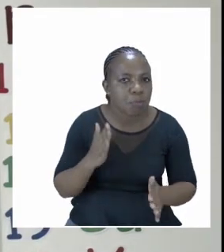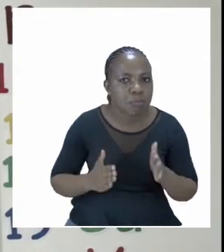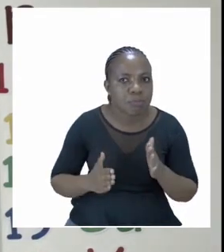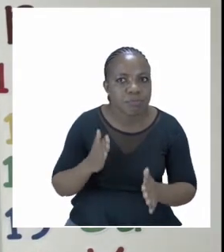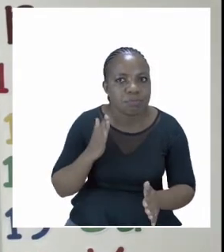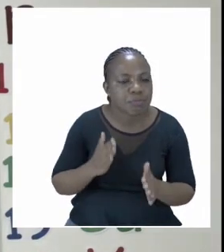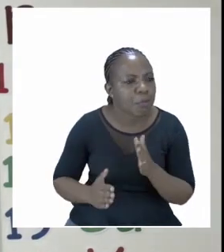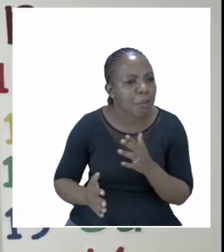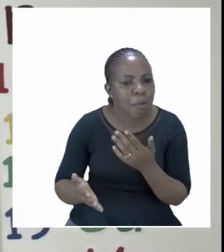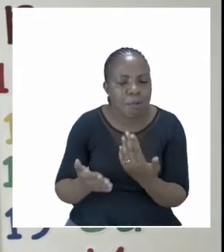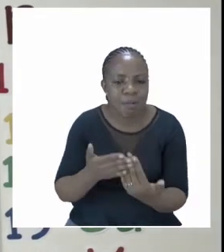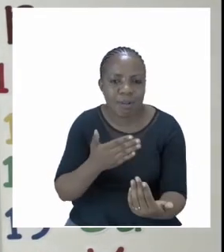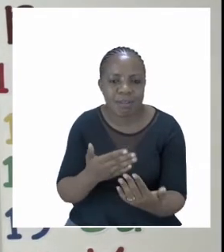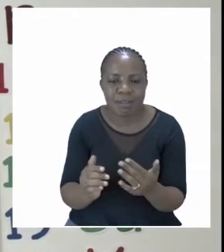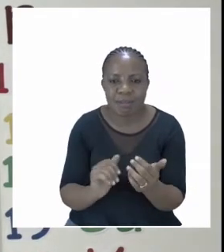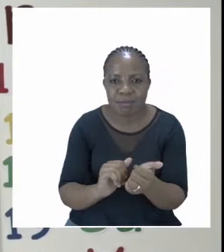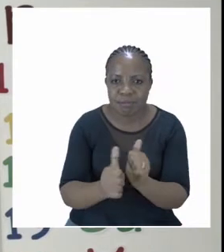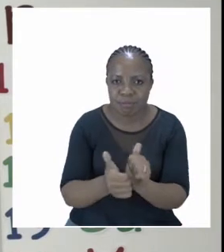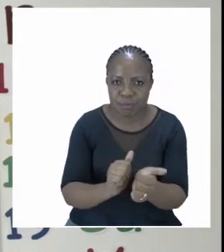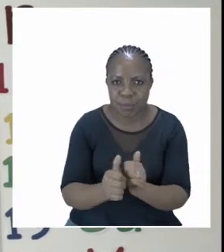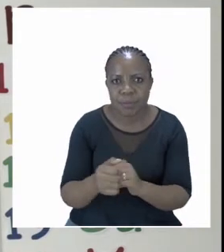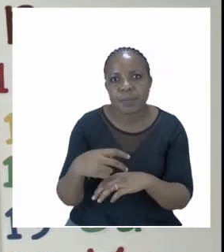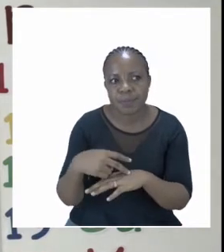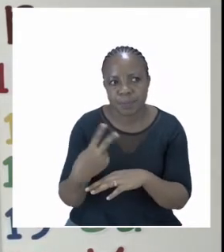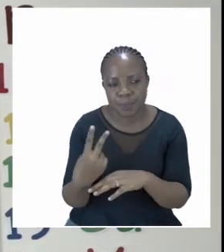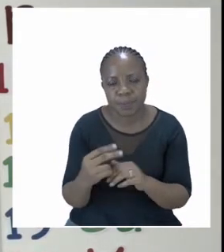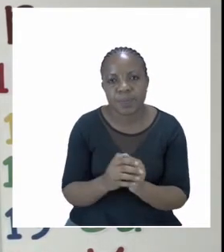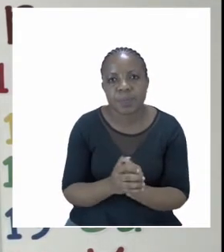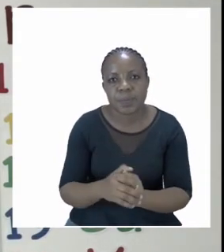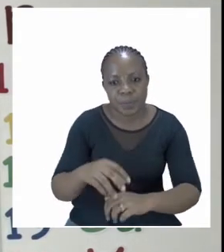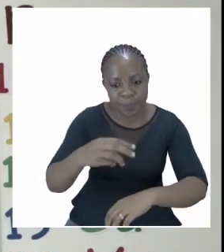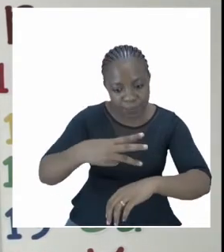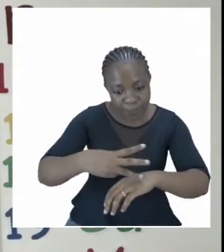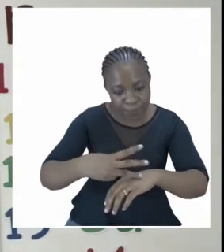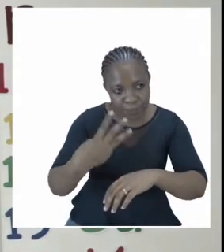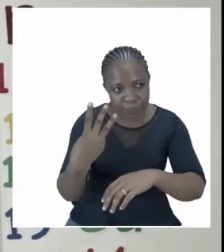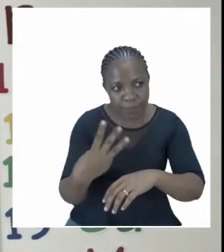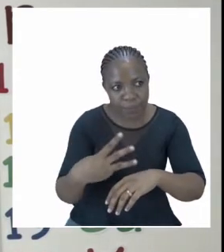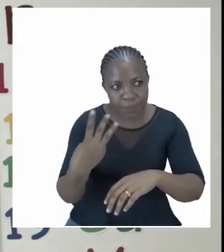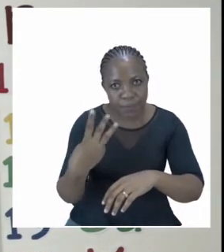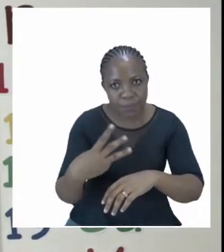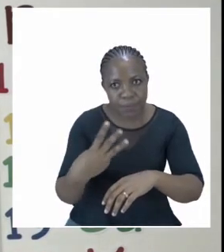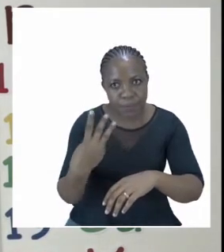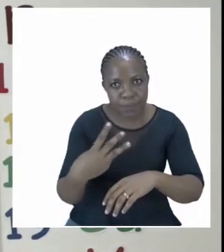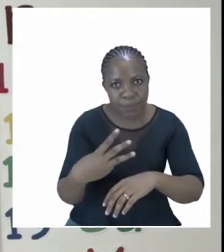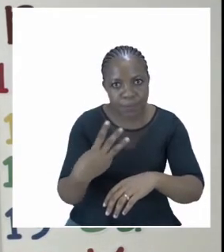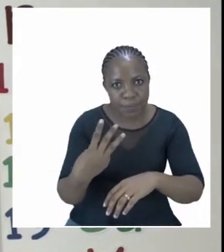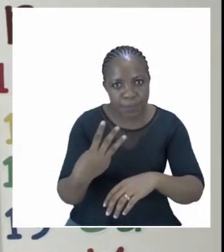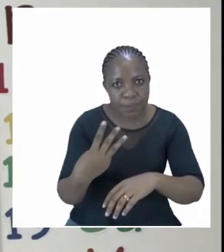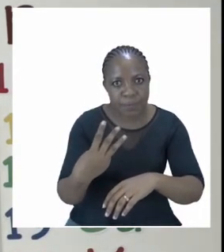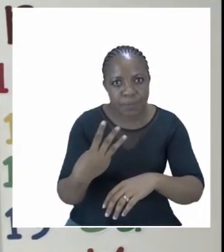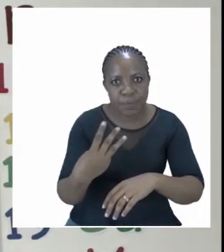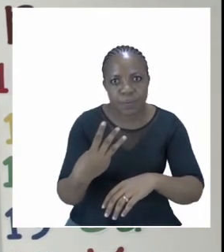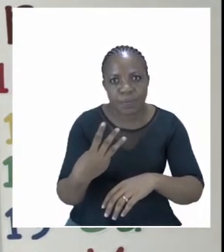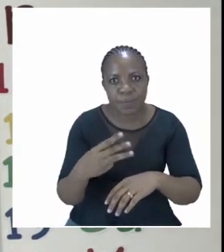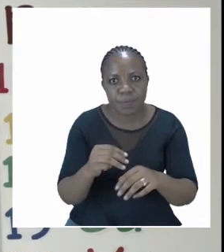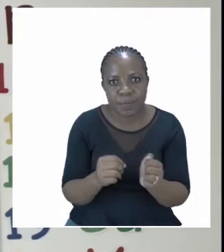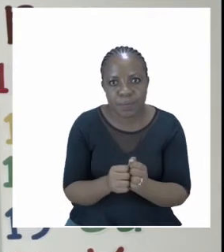sport. Then on Wednesday, what normally happens is that is the